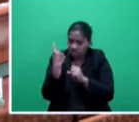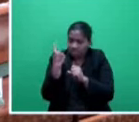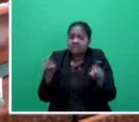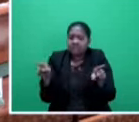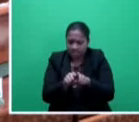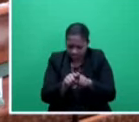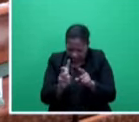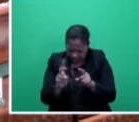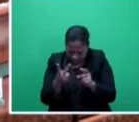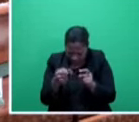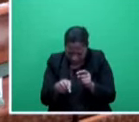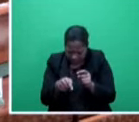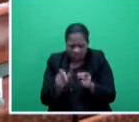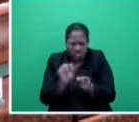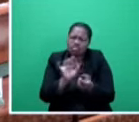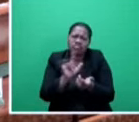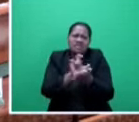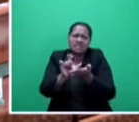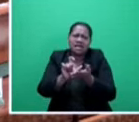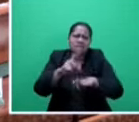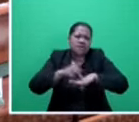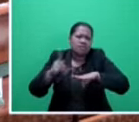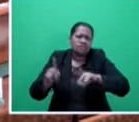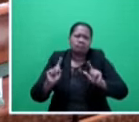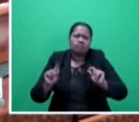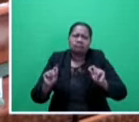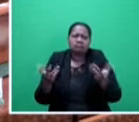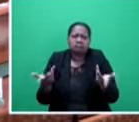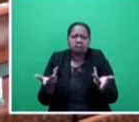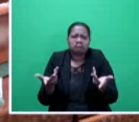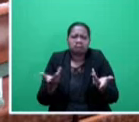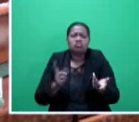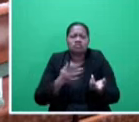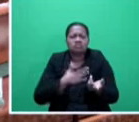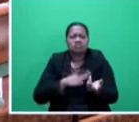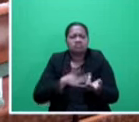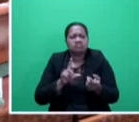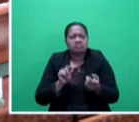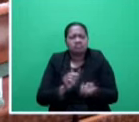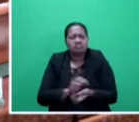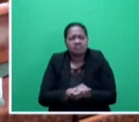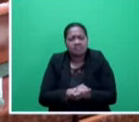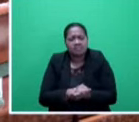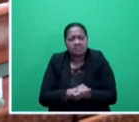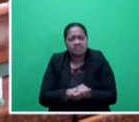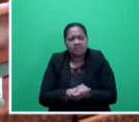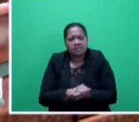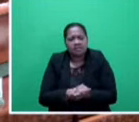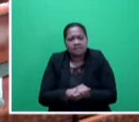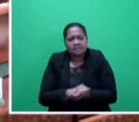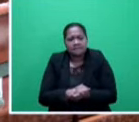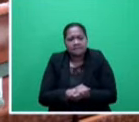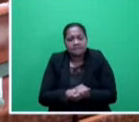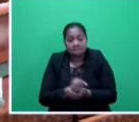clear action to be taken by Parliament. The petition seeks an inquiry